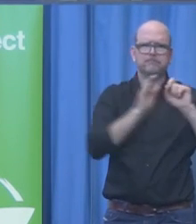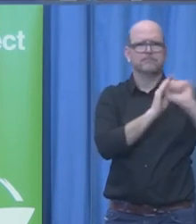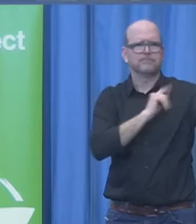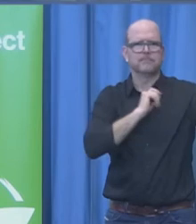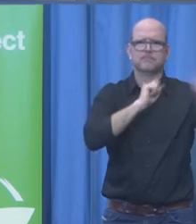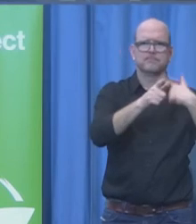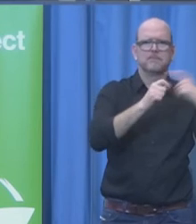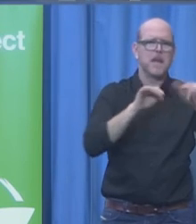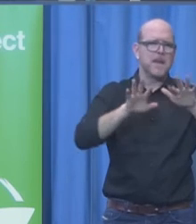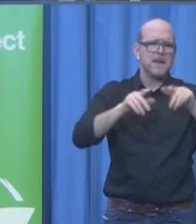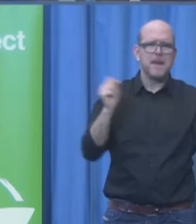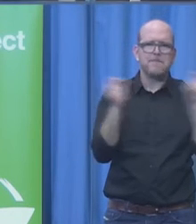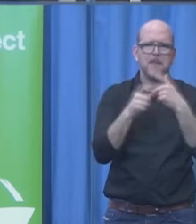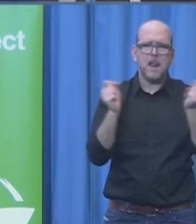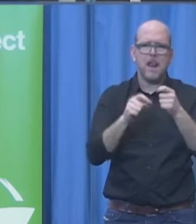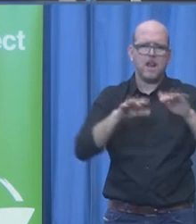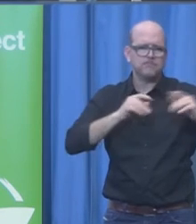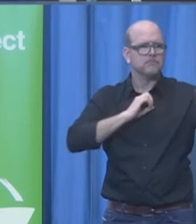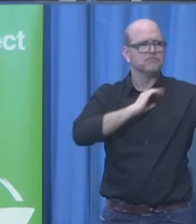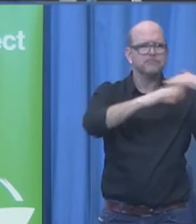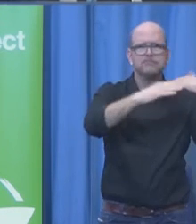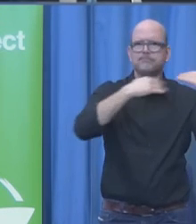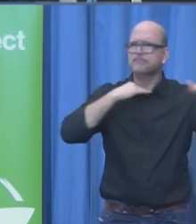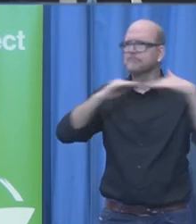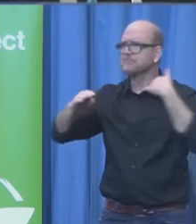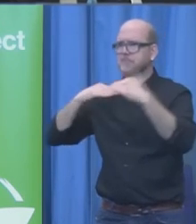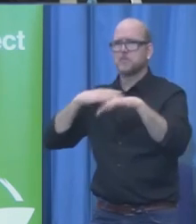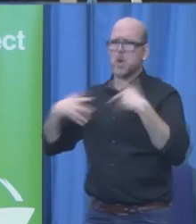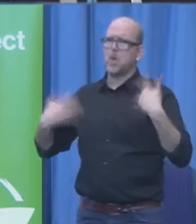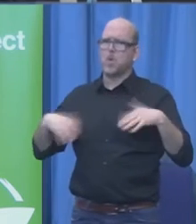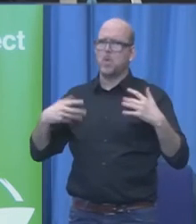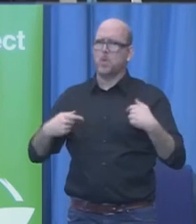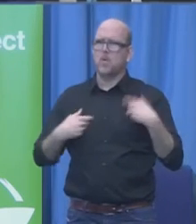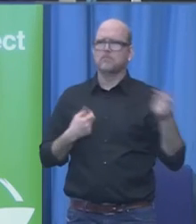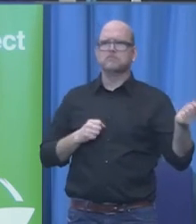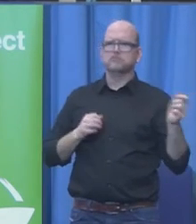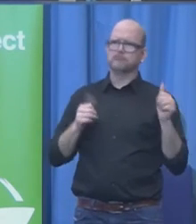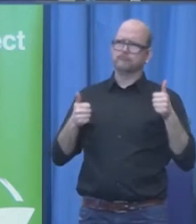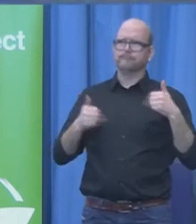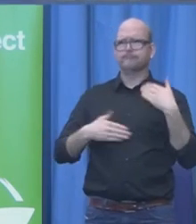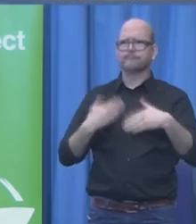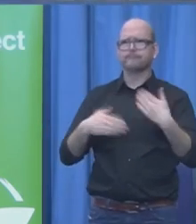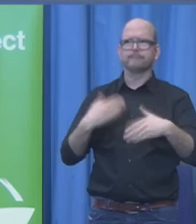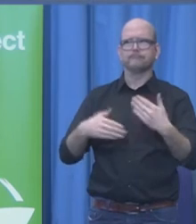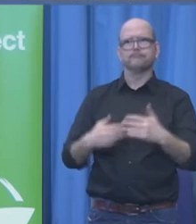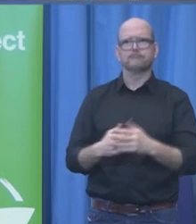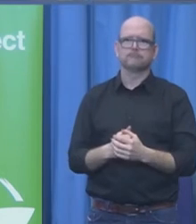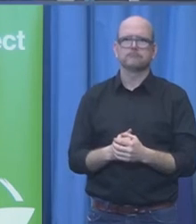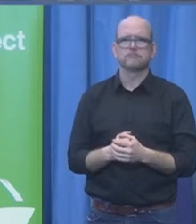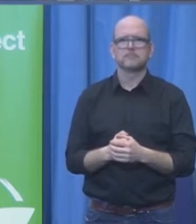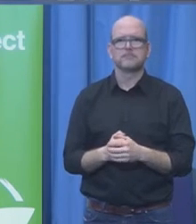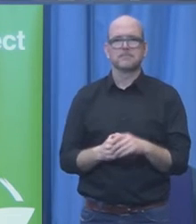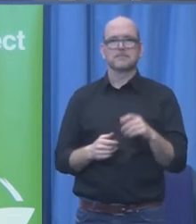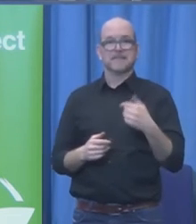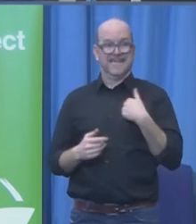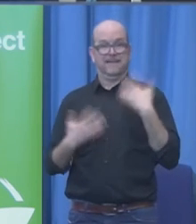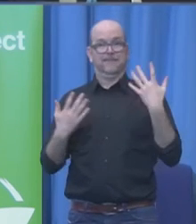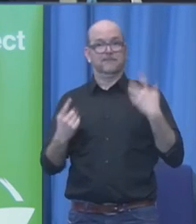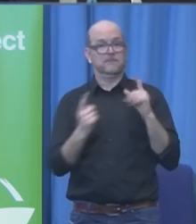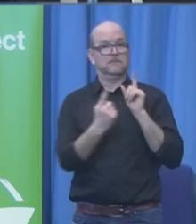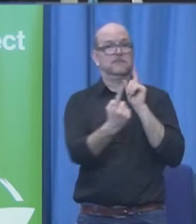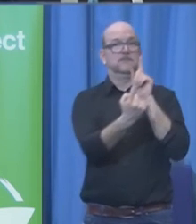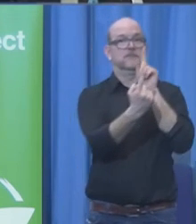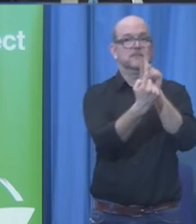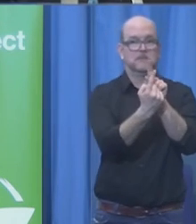One letter is I wrote to the chief of the Rewe